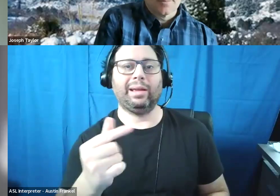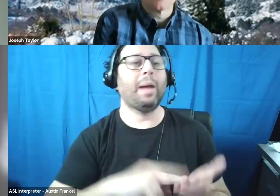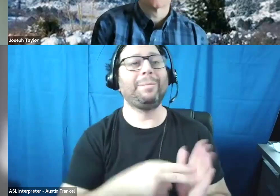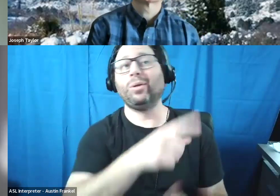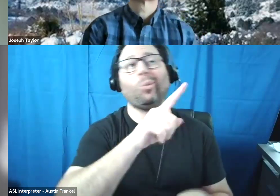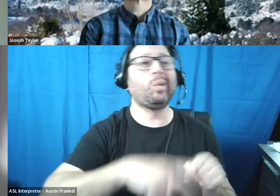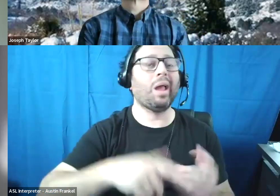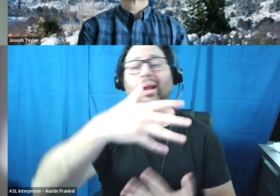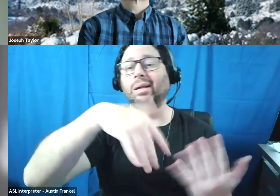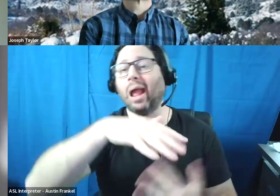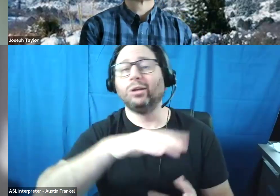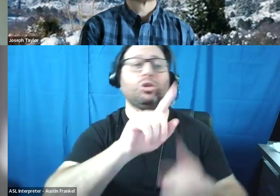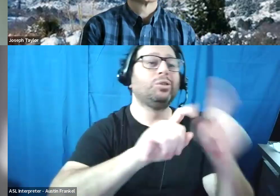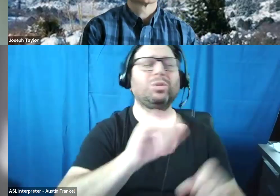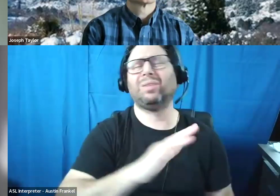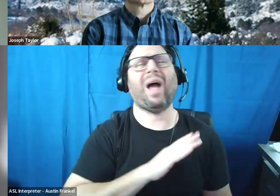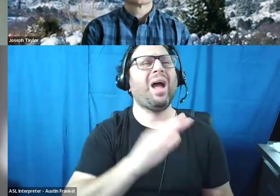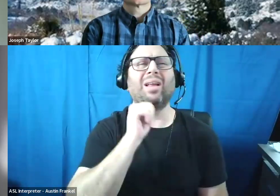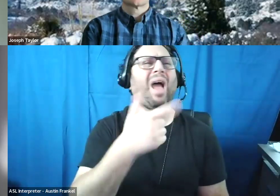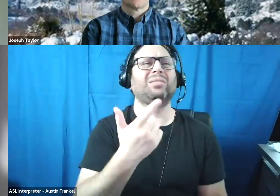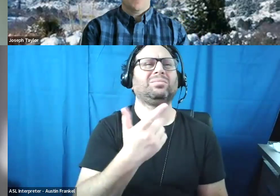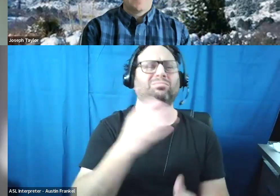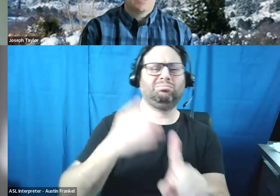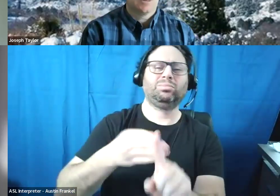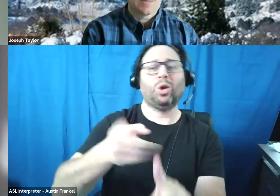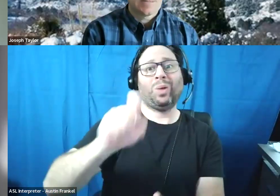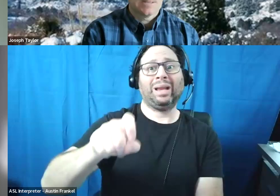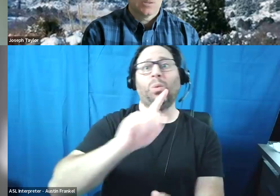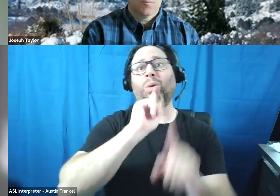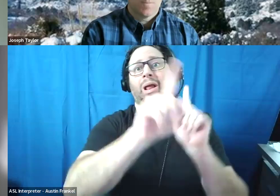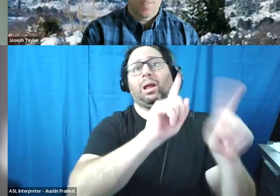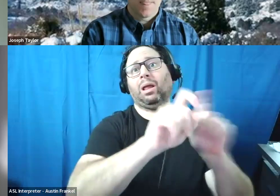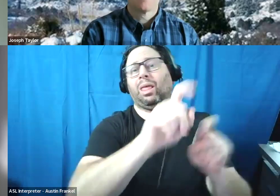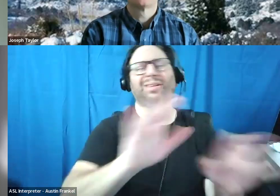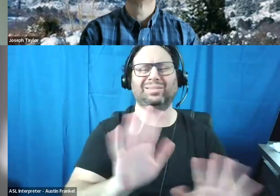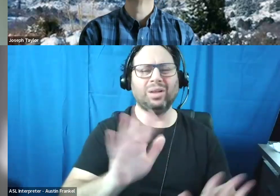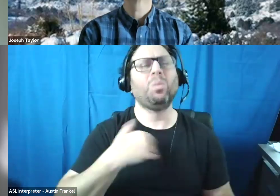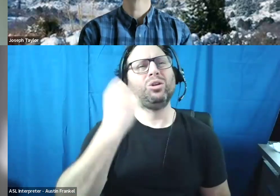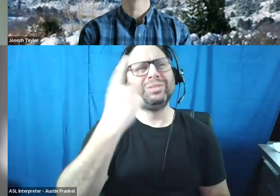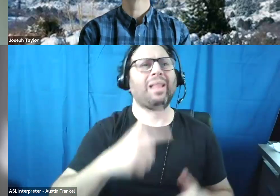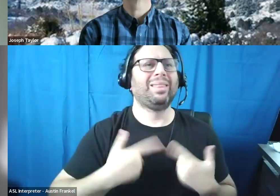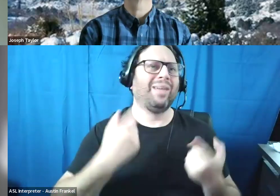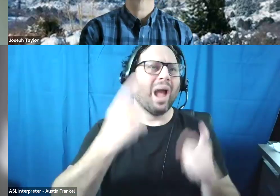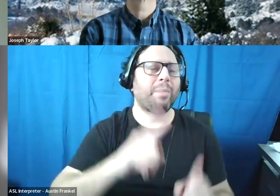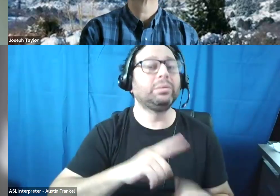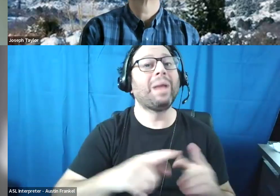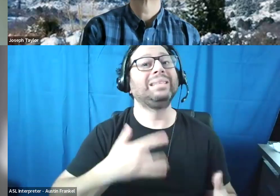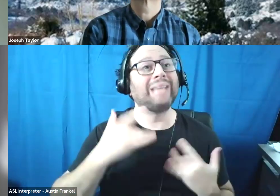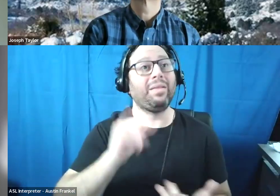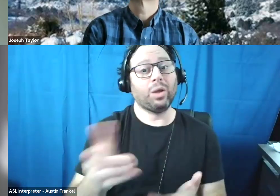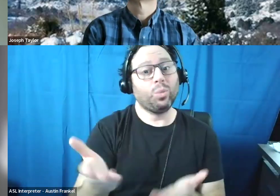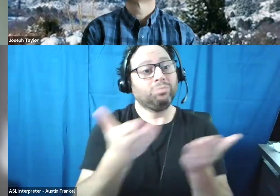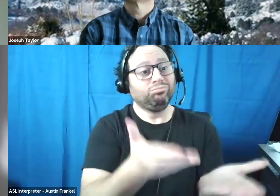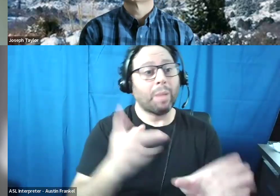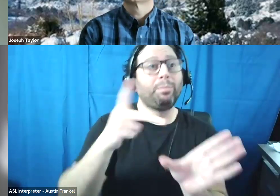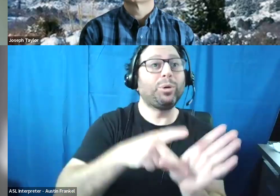actively engage. So we don't hold it against them if like life is happening around them. We're just excited that they're there. And so because they know of that flexibility,